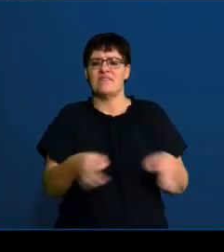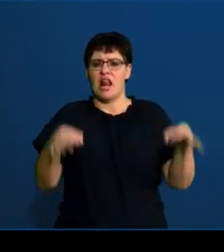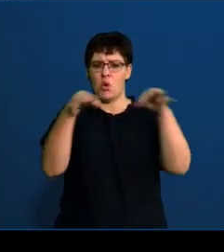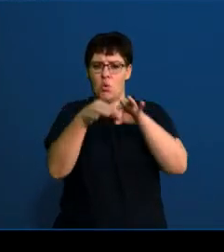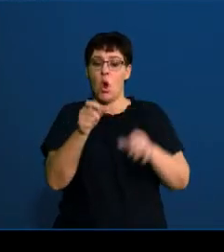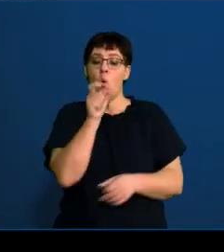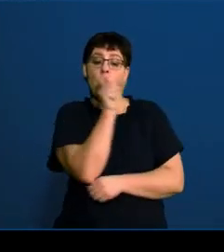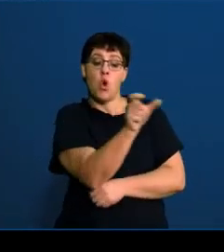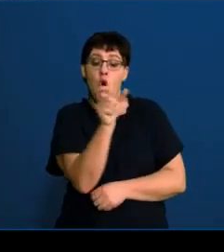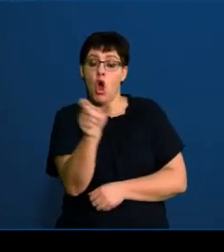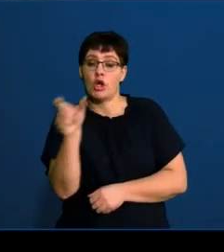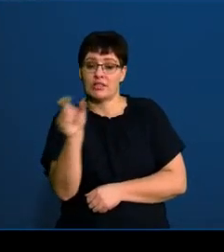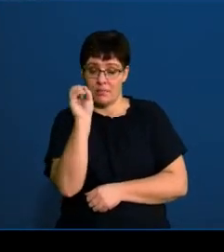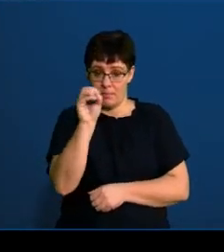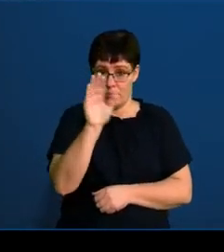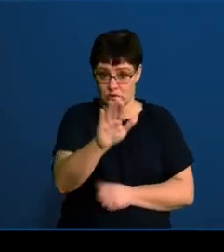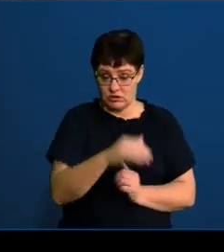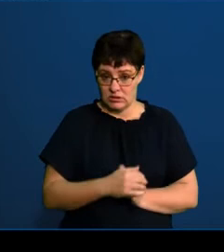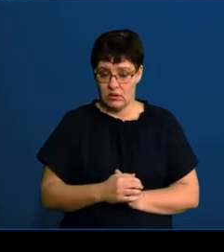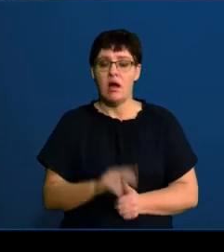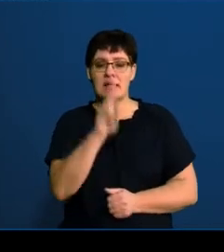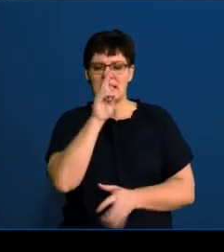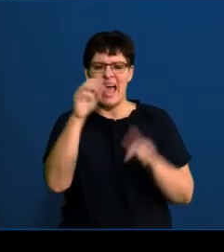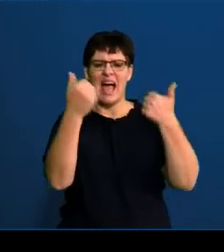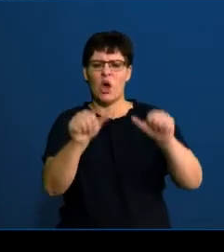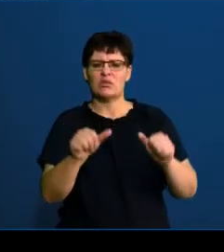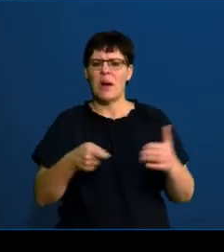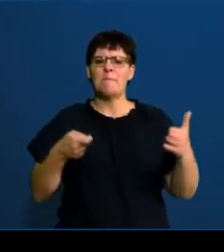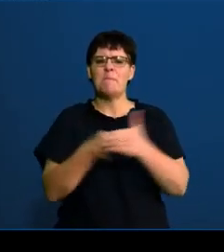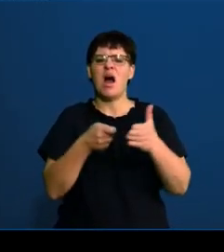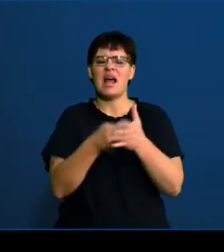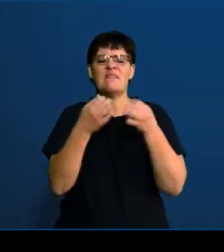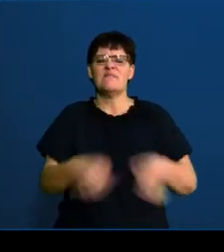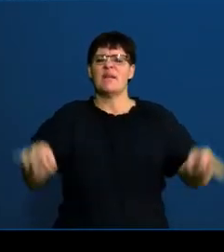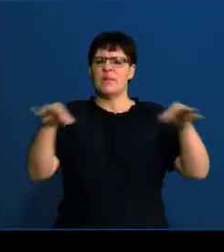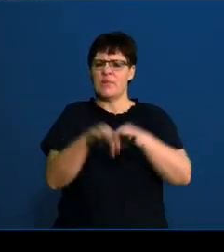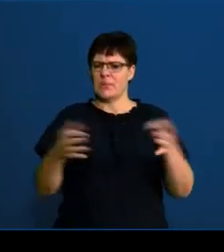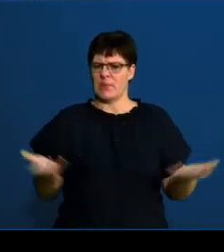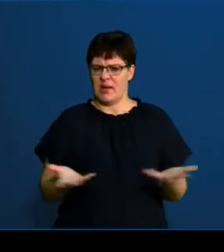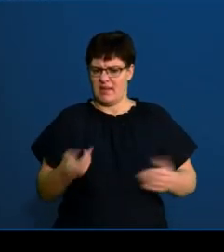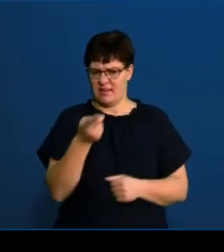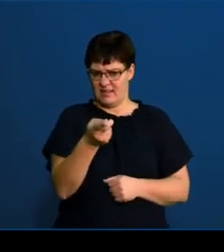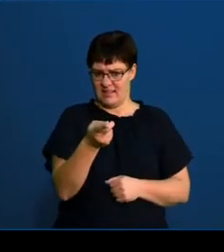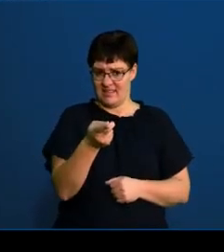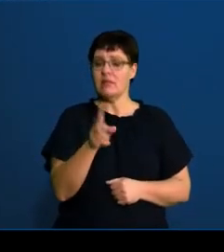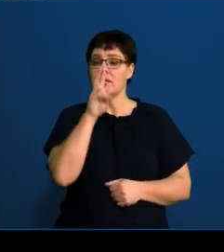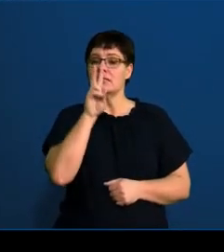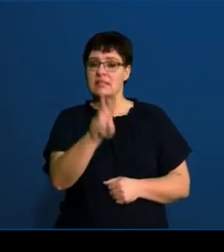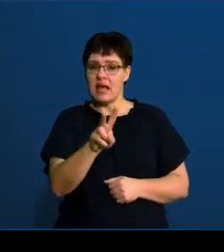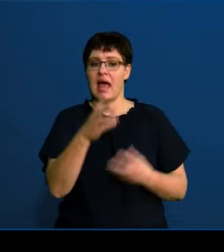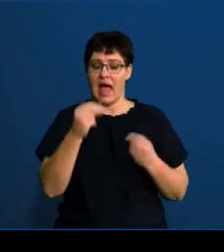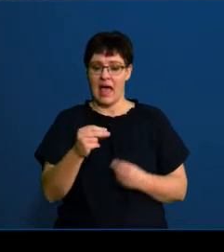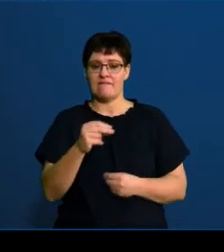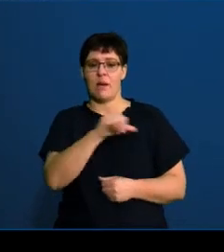words. So we look at our account, we see where is this market value, and we will see we've got a